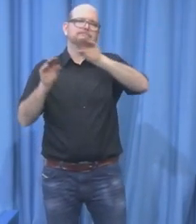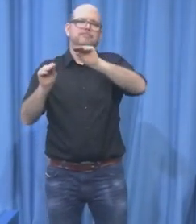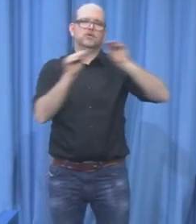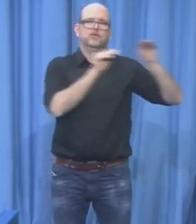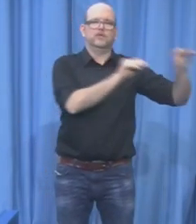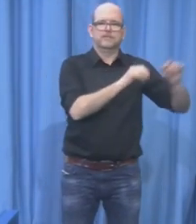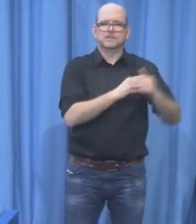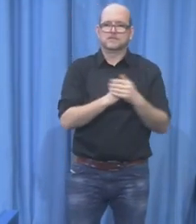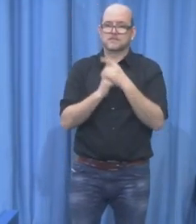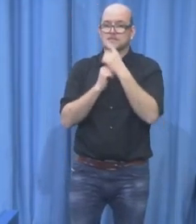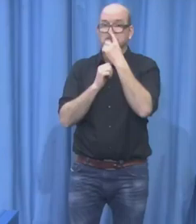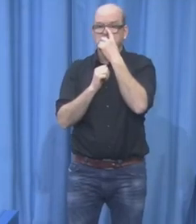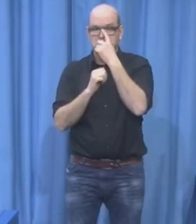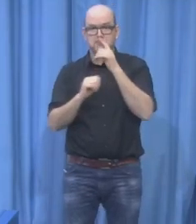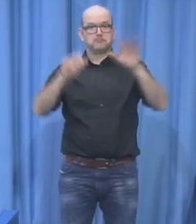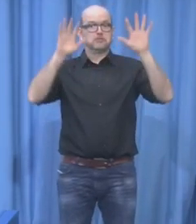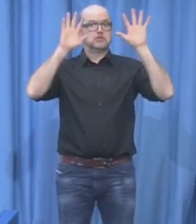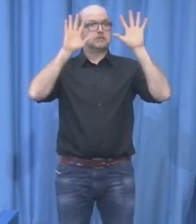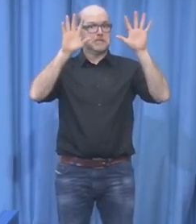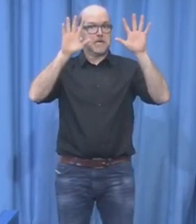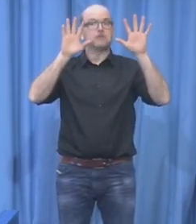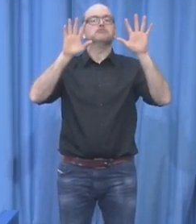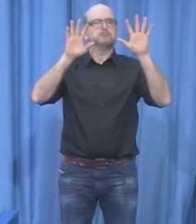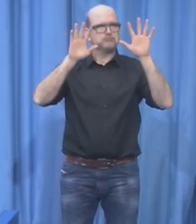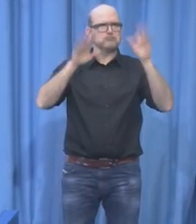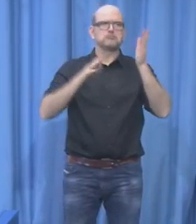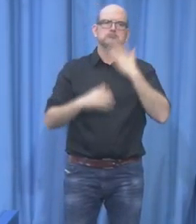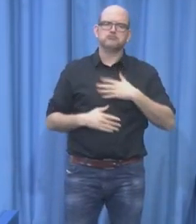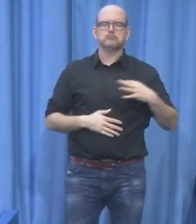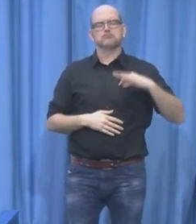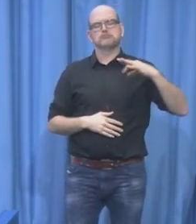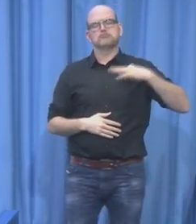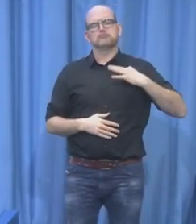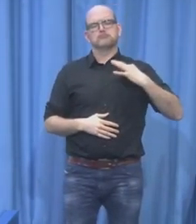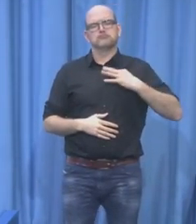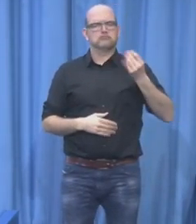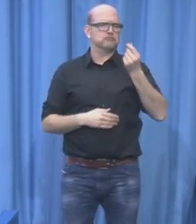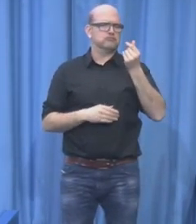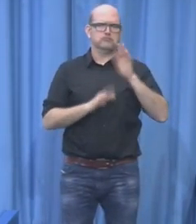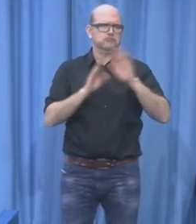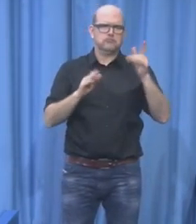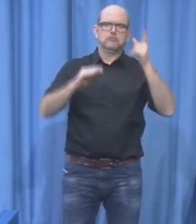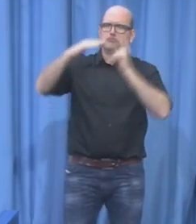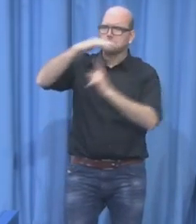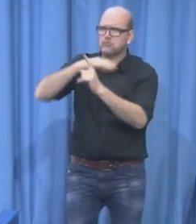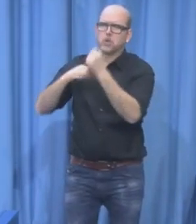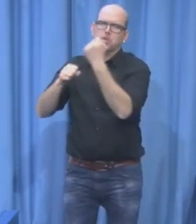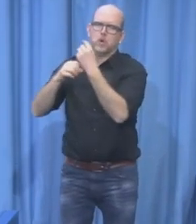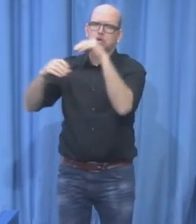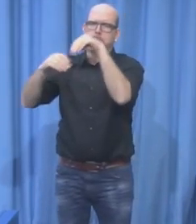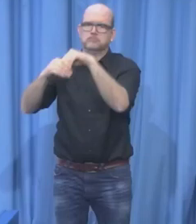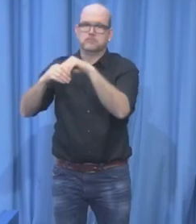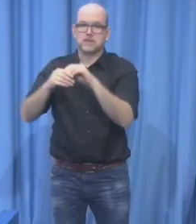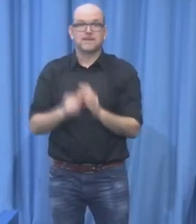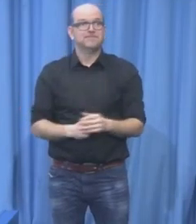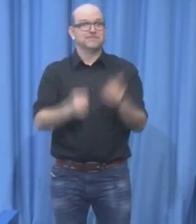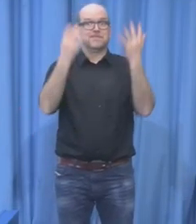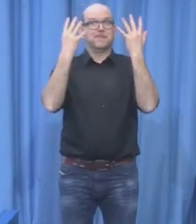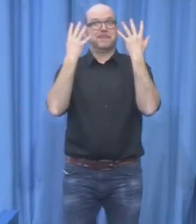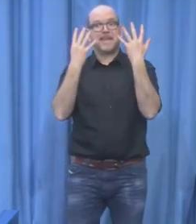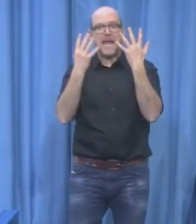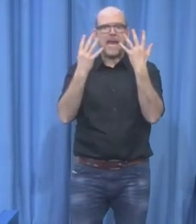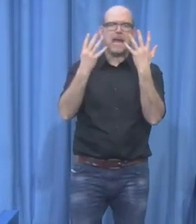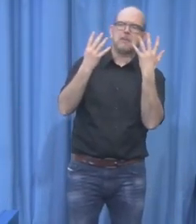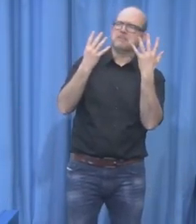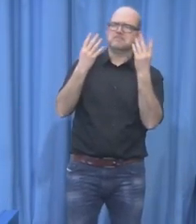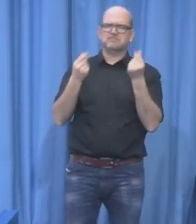I do want to mention too, all of our volunteer placements are in traditional volunteer roles. We have